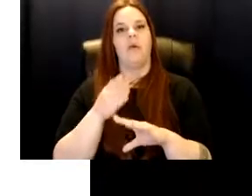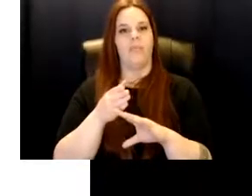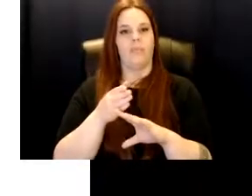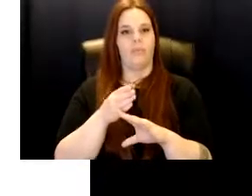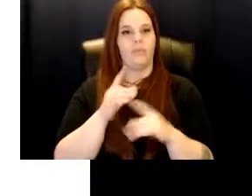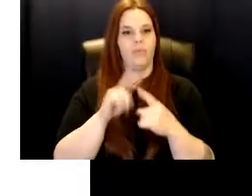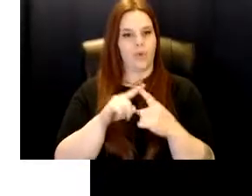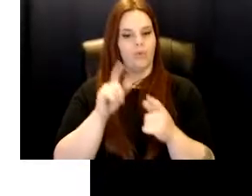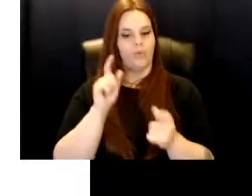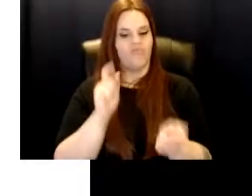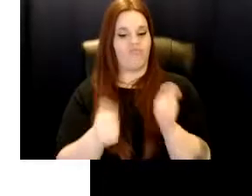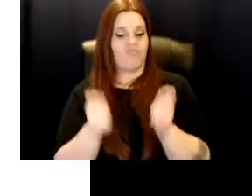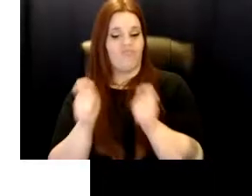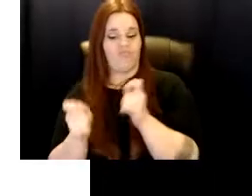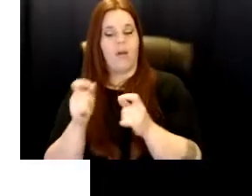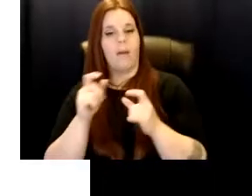ADA?